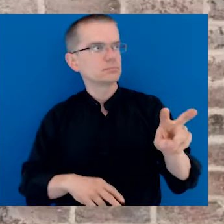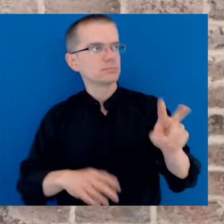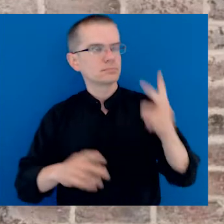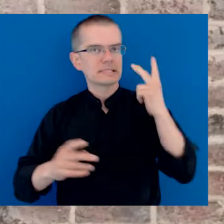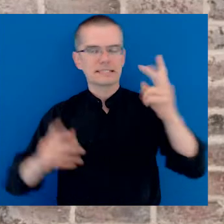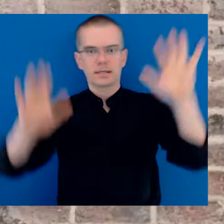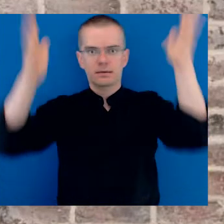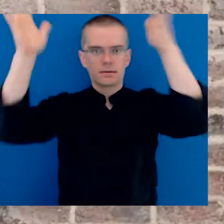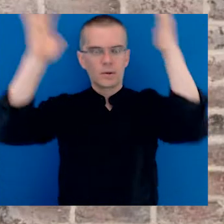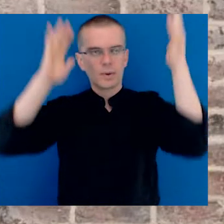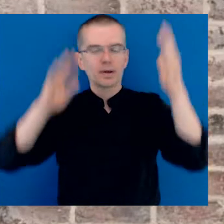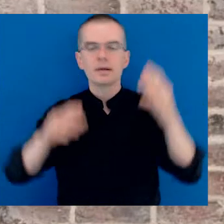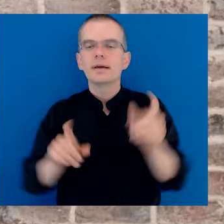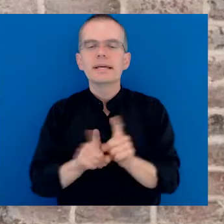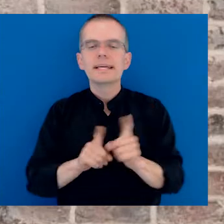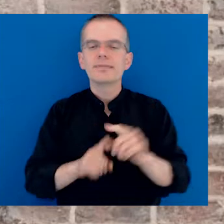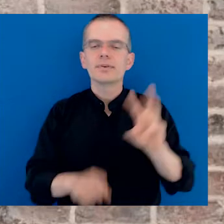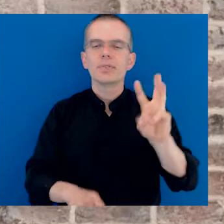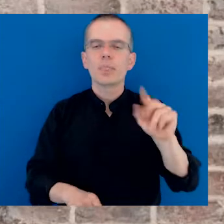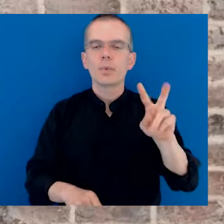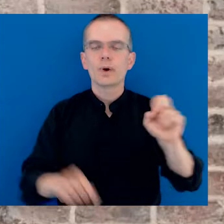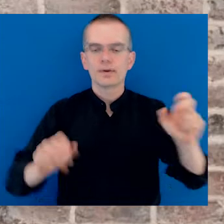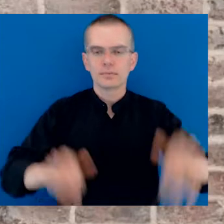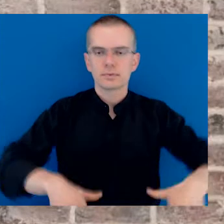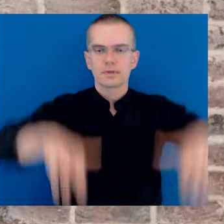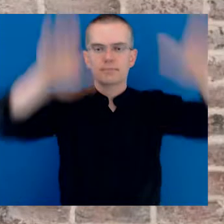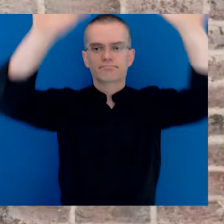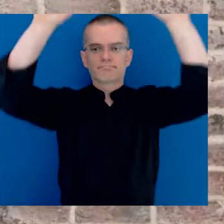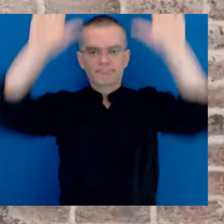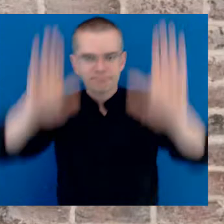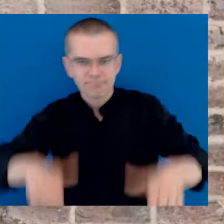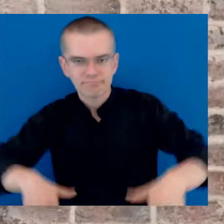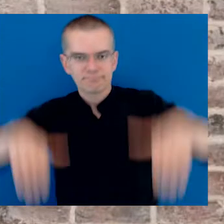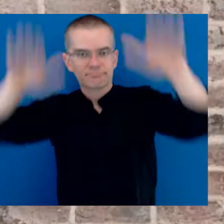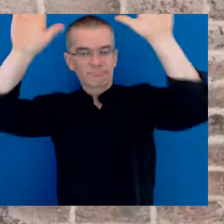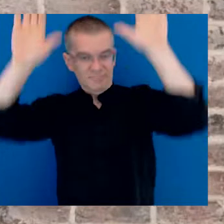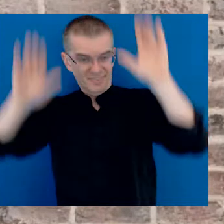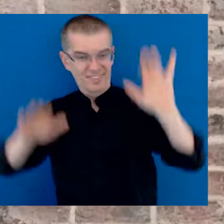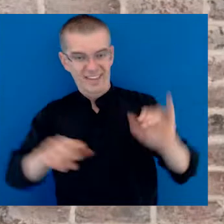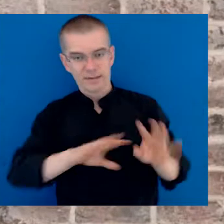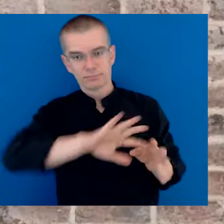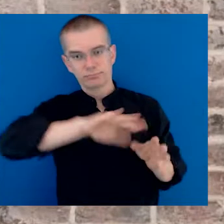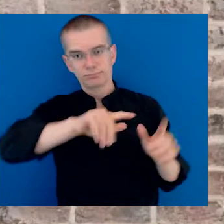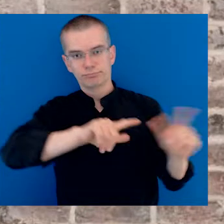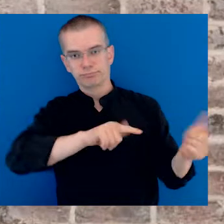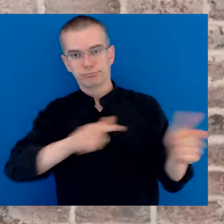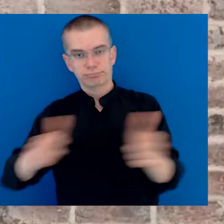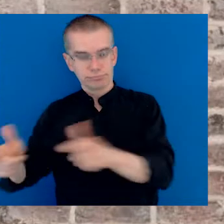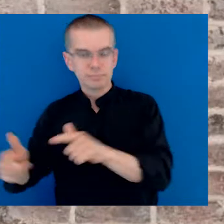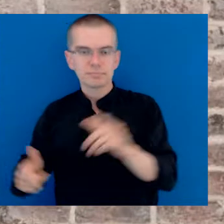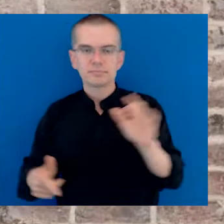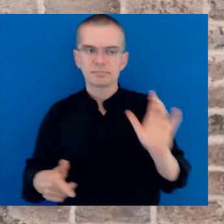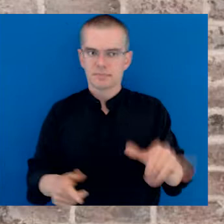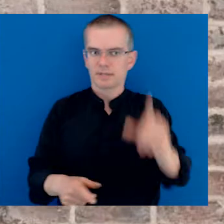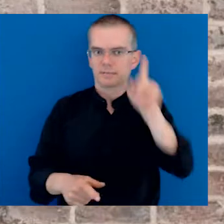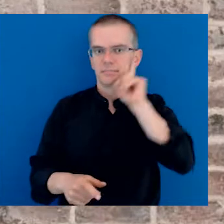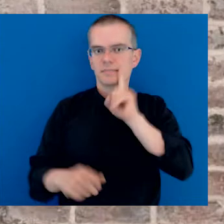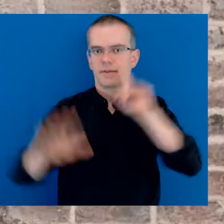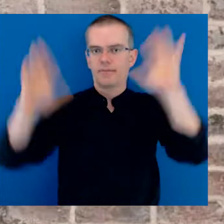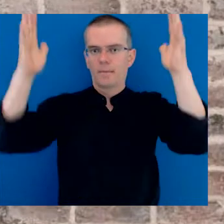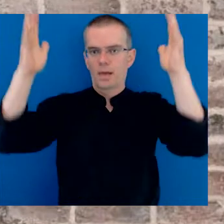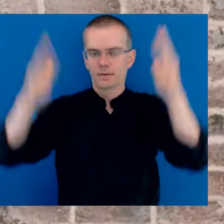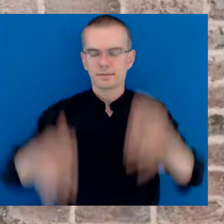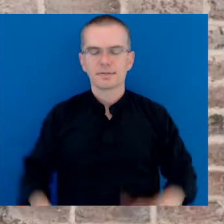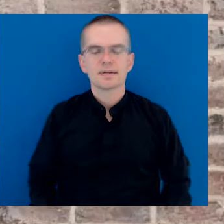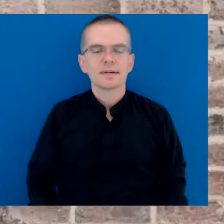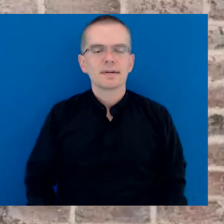the wave that we do now is like deaf applause. And so we're still doing that. And he's, and that,